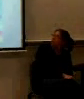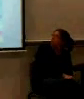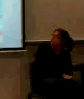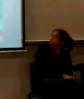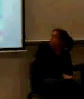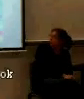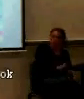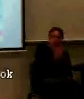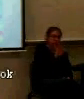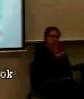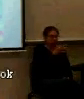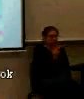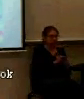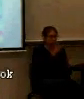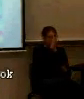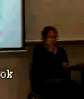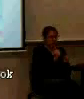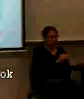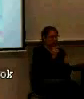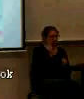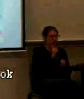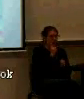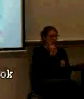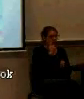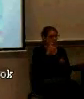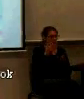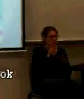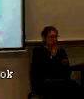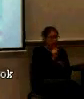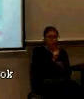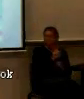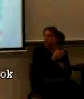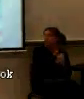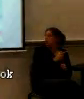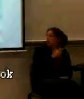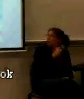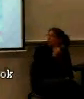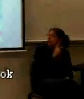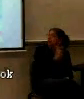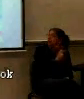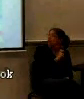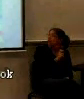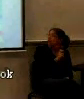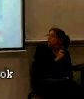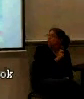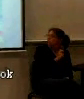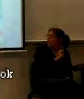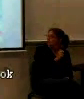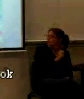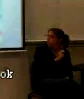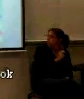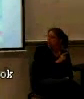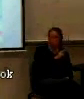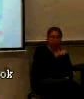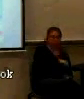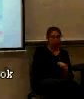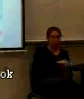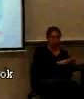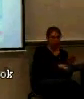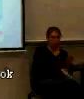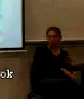It's a really cool way to do it. They take a pipe, they put it down into the